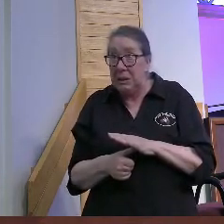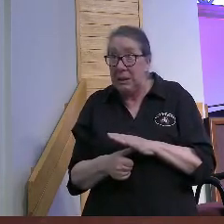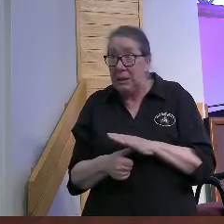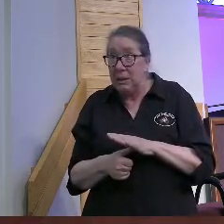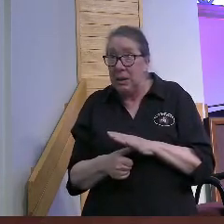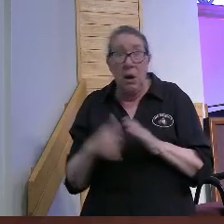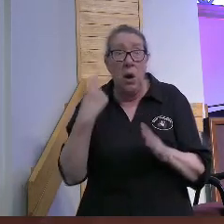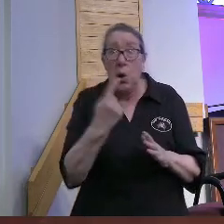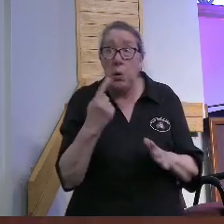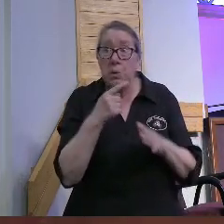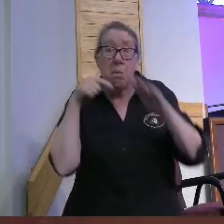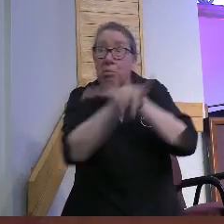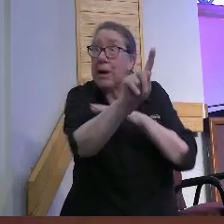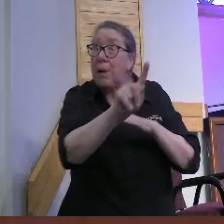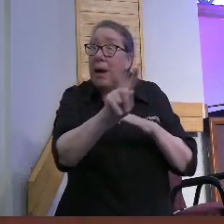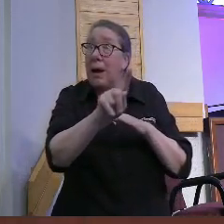Who's run away?